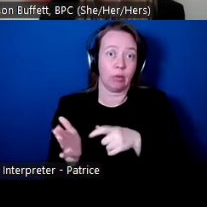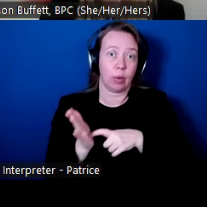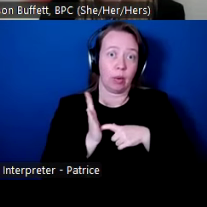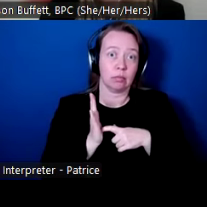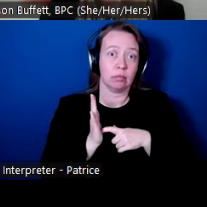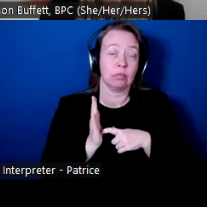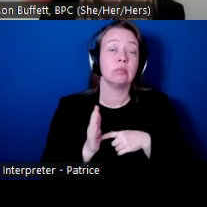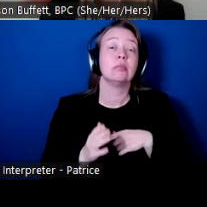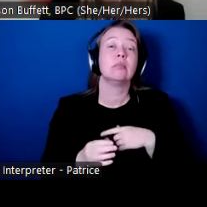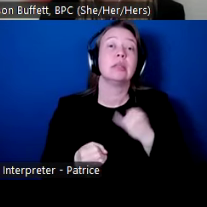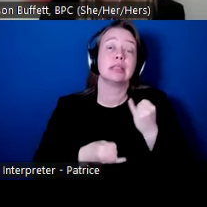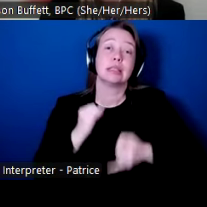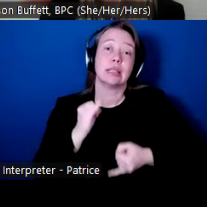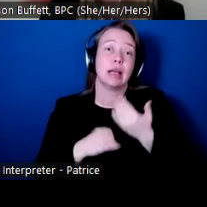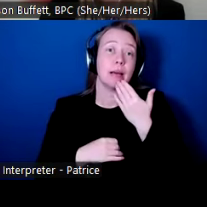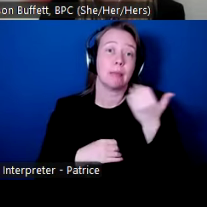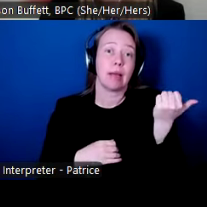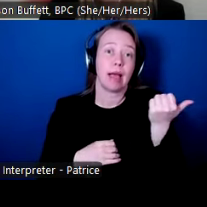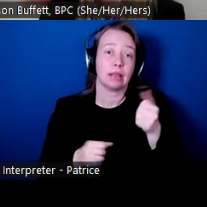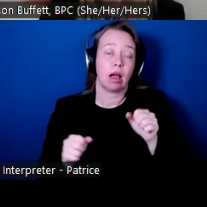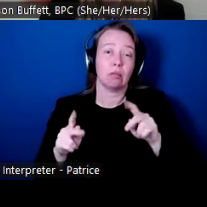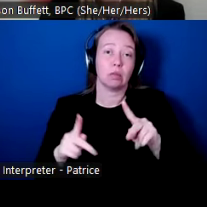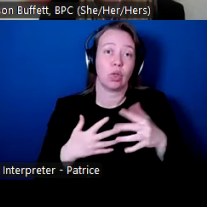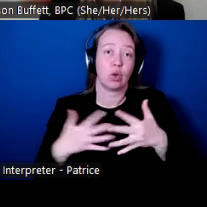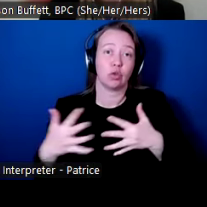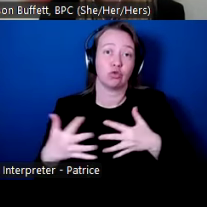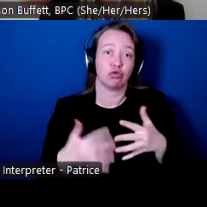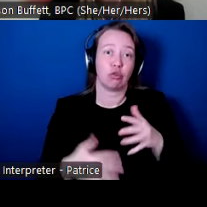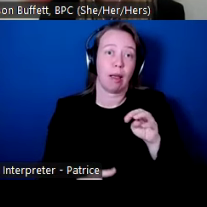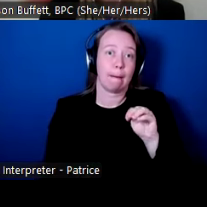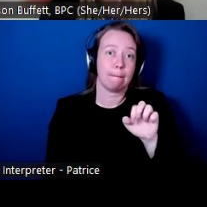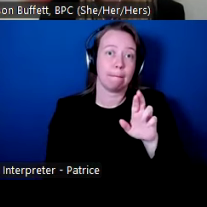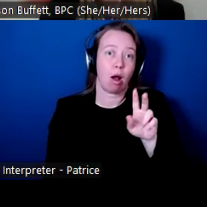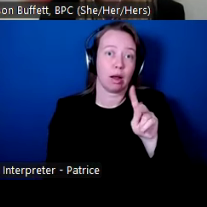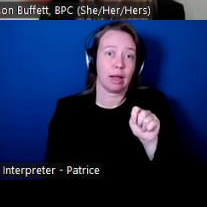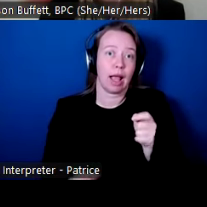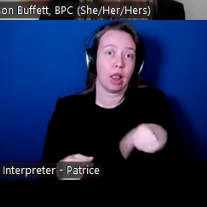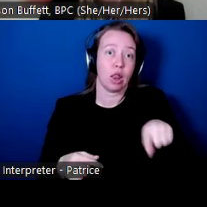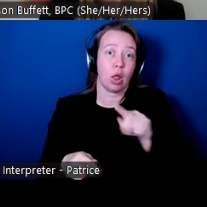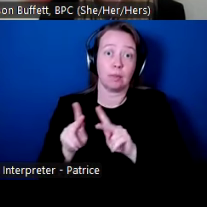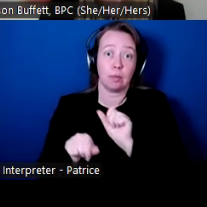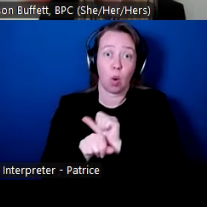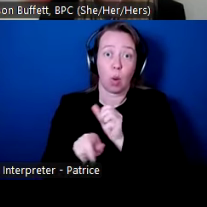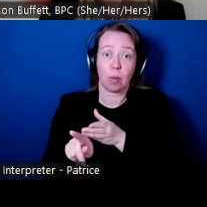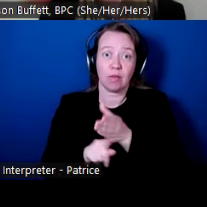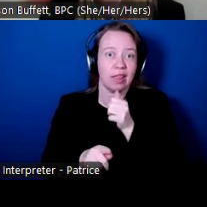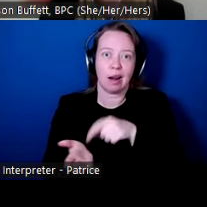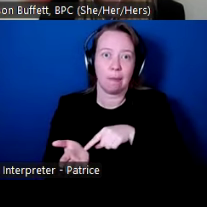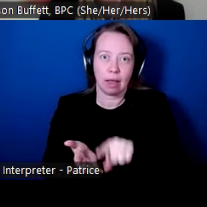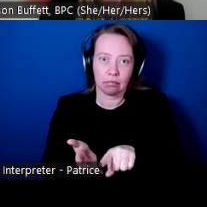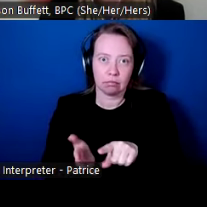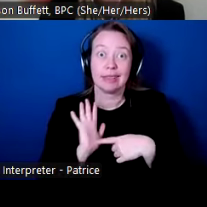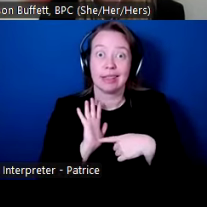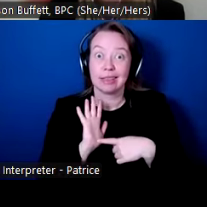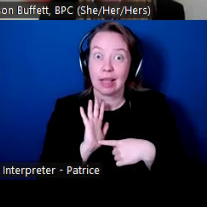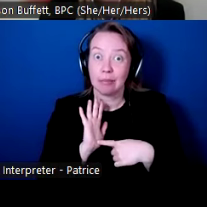to better estimate the gray market and the number of unpaid caregivers. For example, there could be